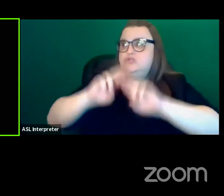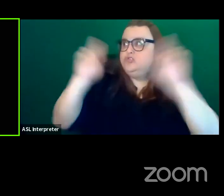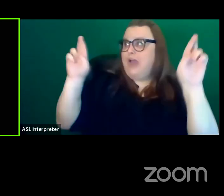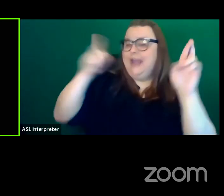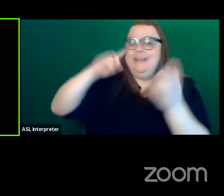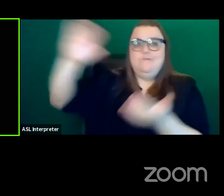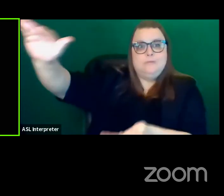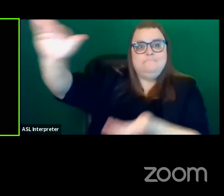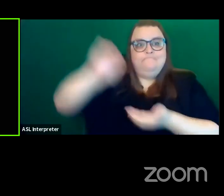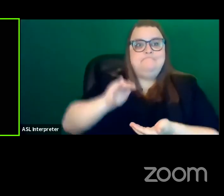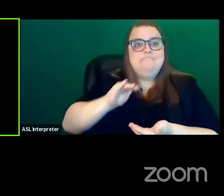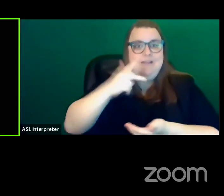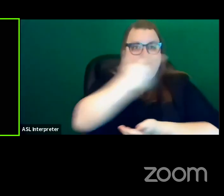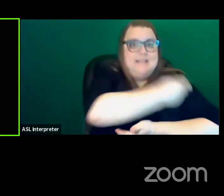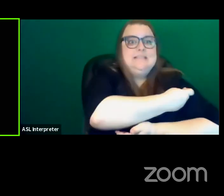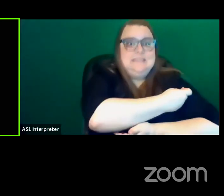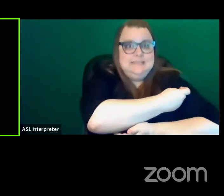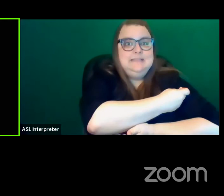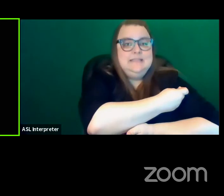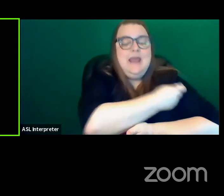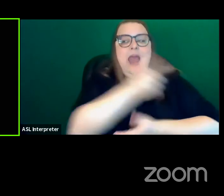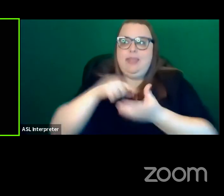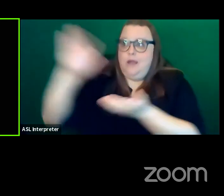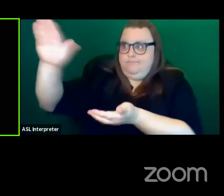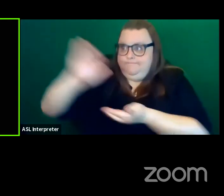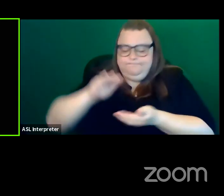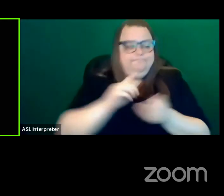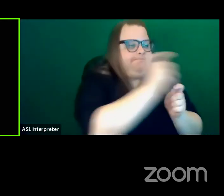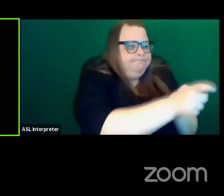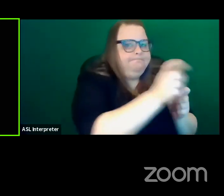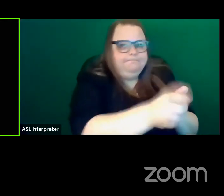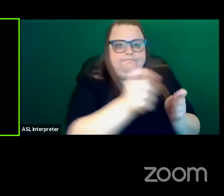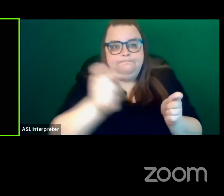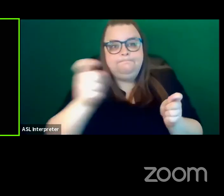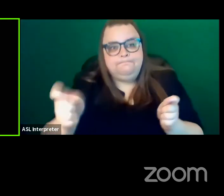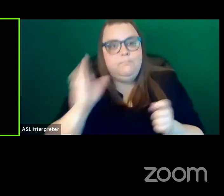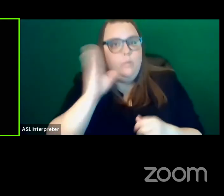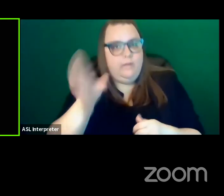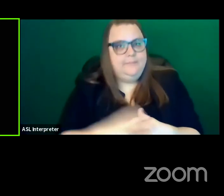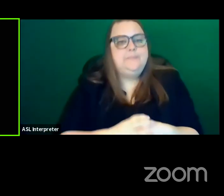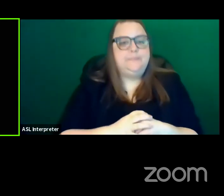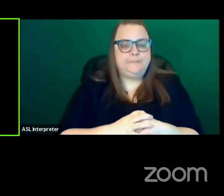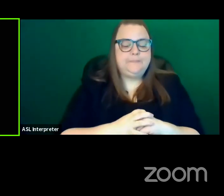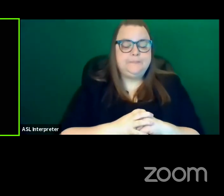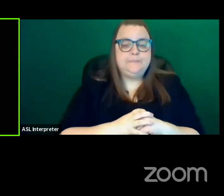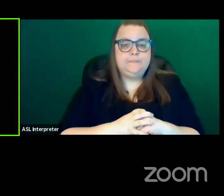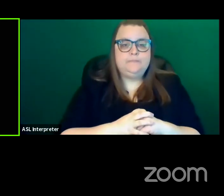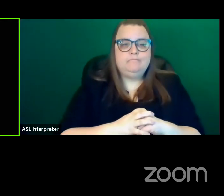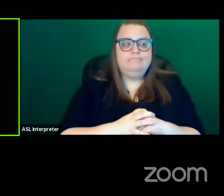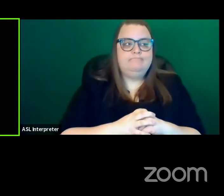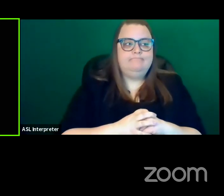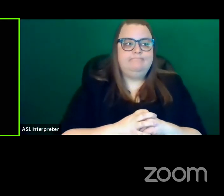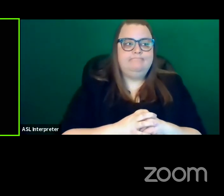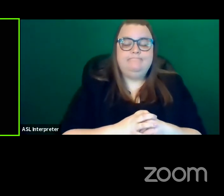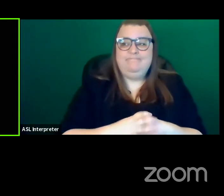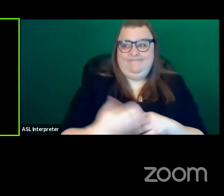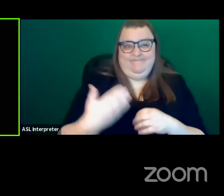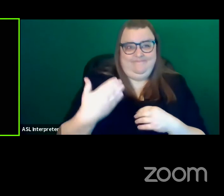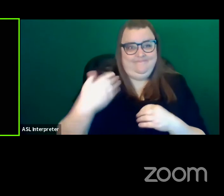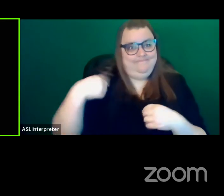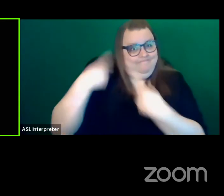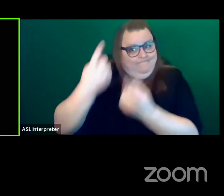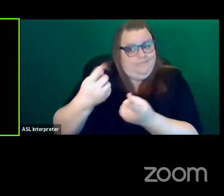shipments and for the redistribution when a vaccine is received. Since our last update, we have continued with